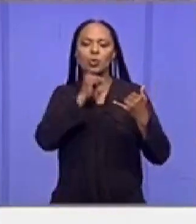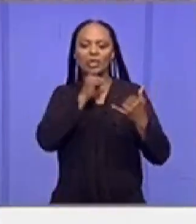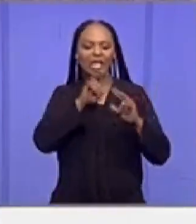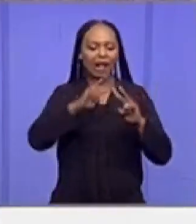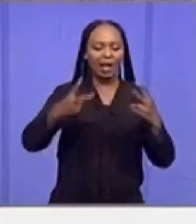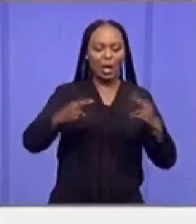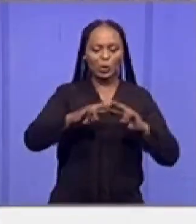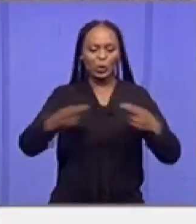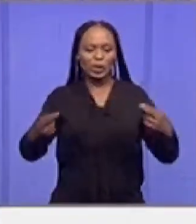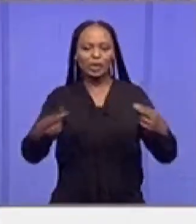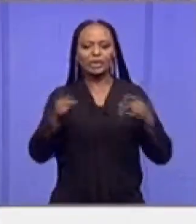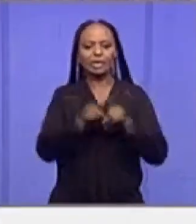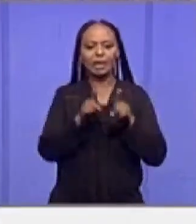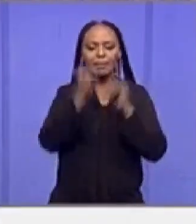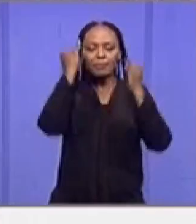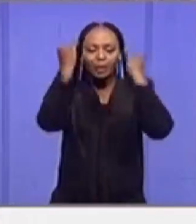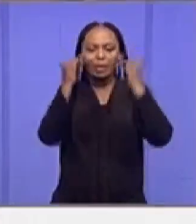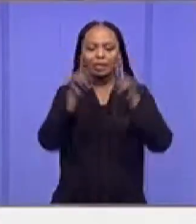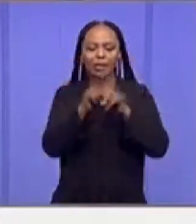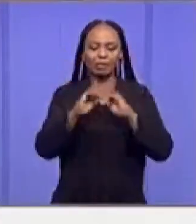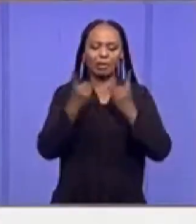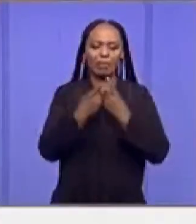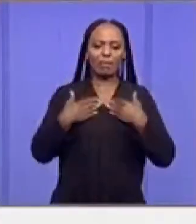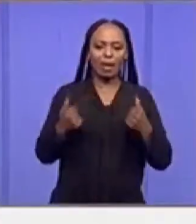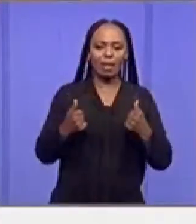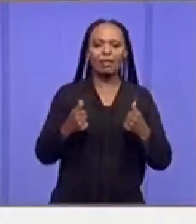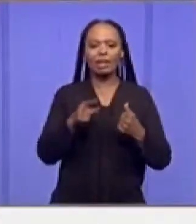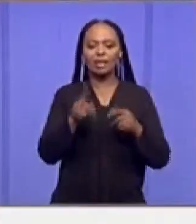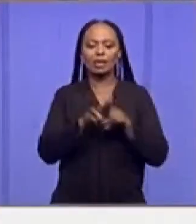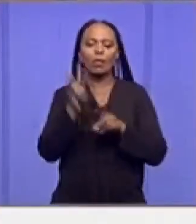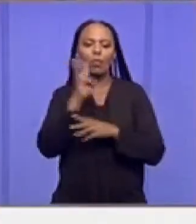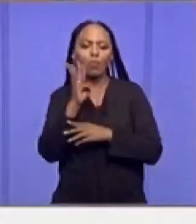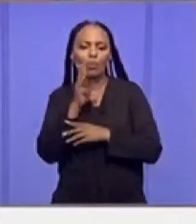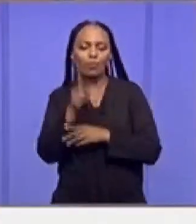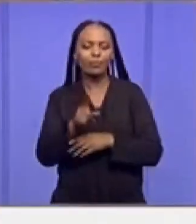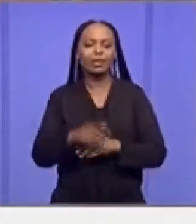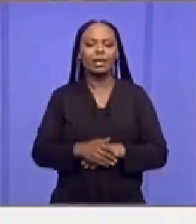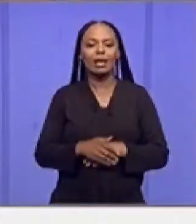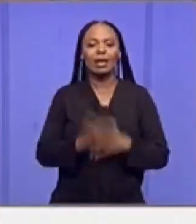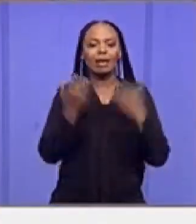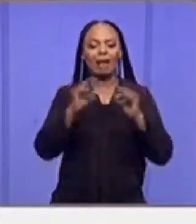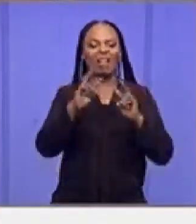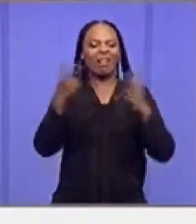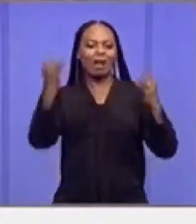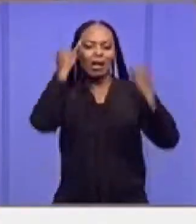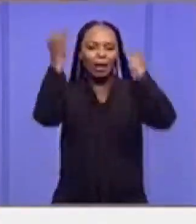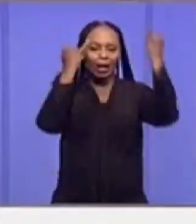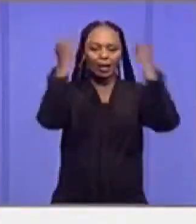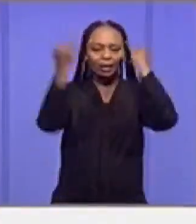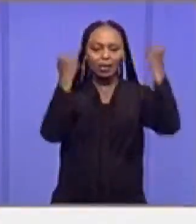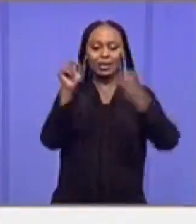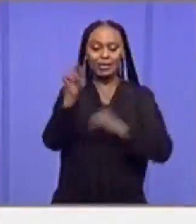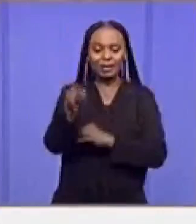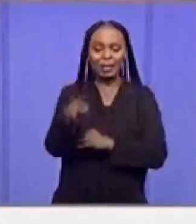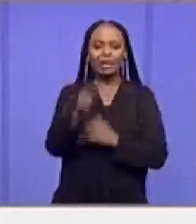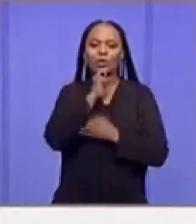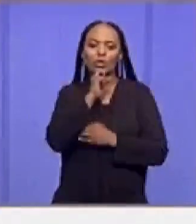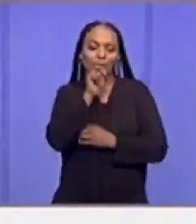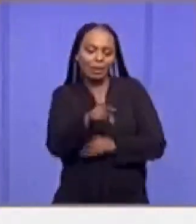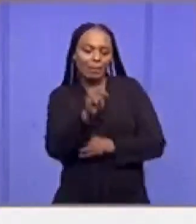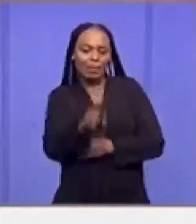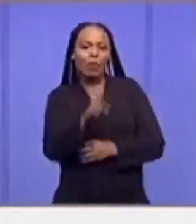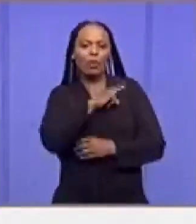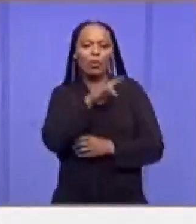tšeo go balwa meetse le tša thušo ya tša maphelo. Sehlopha sa barutwana go tšwa sekolong sa Bredasdorp ba dirile diroboto tše bjalo